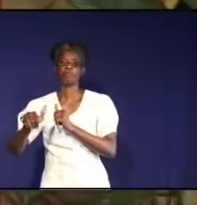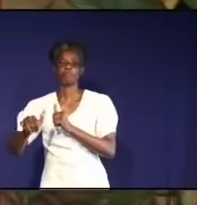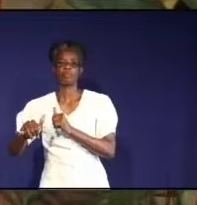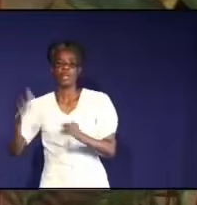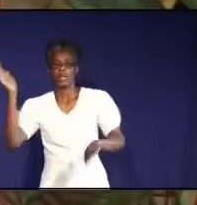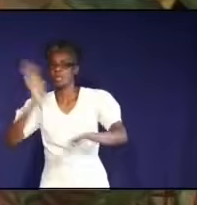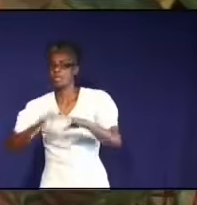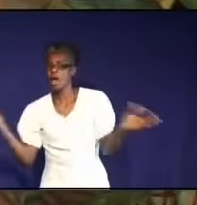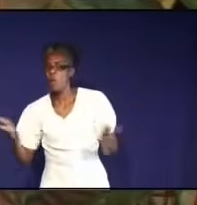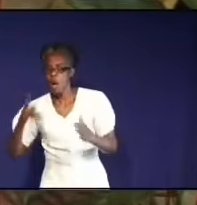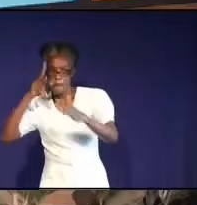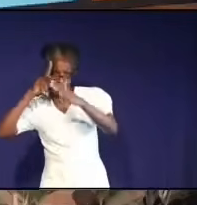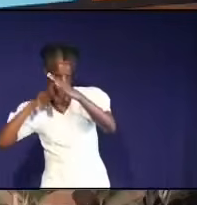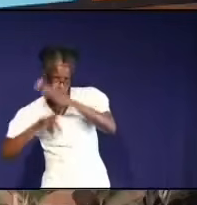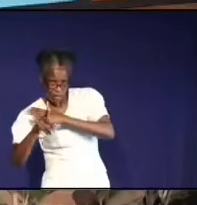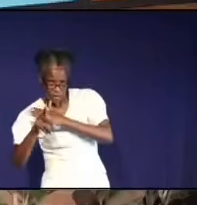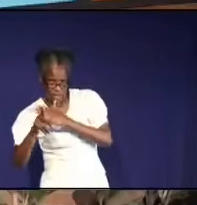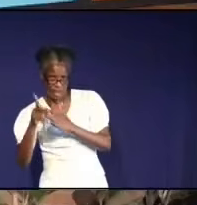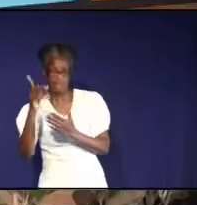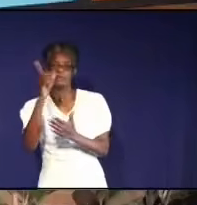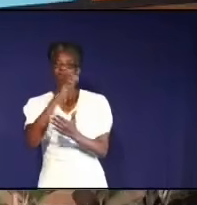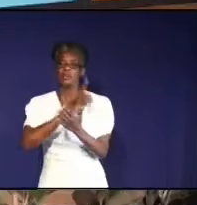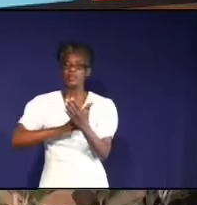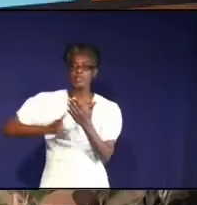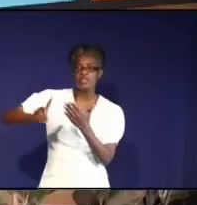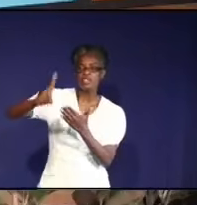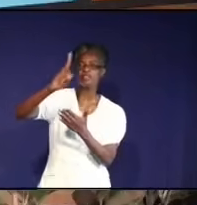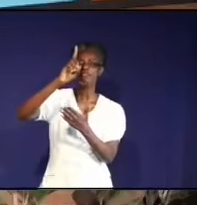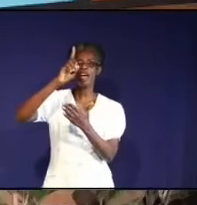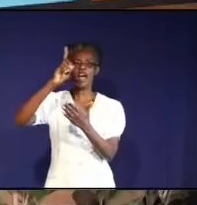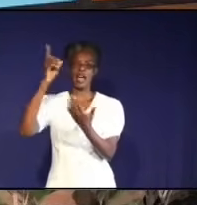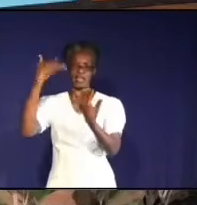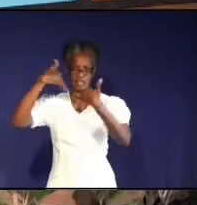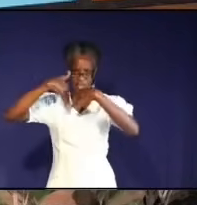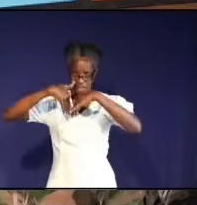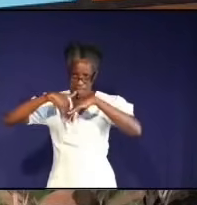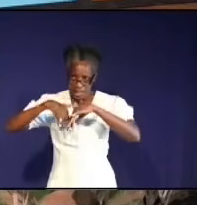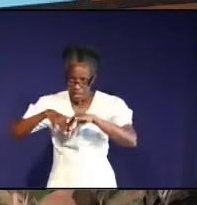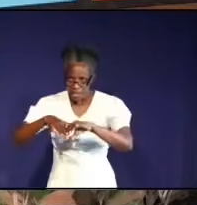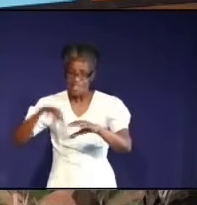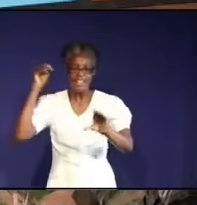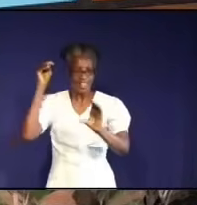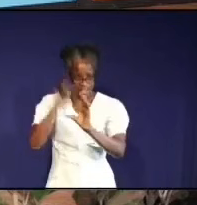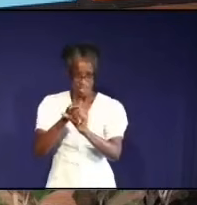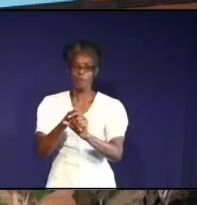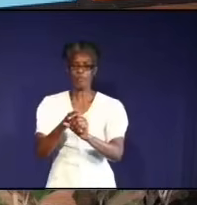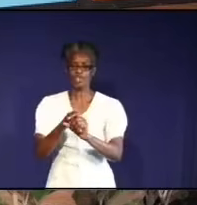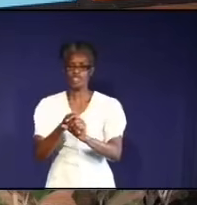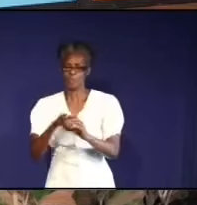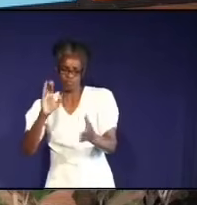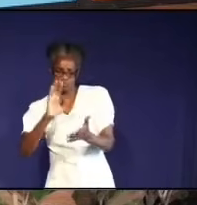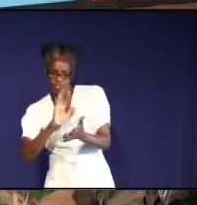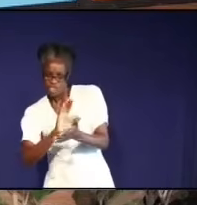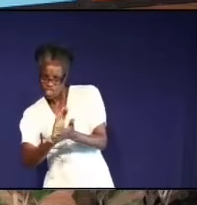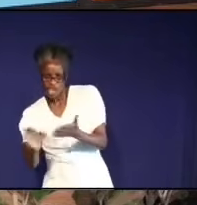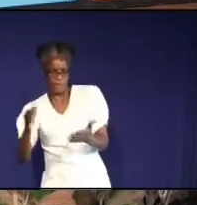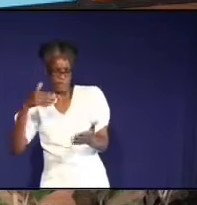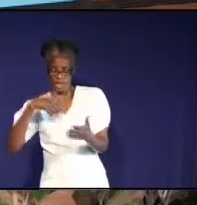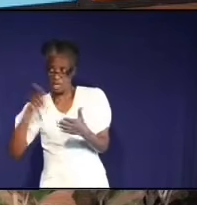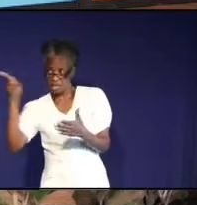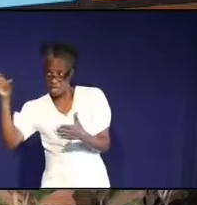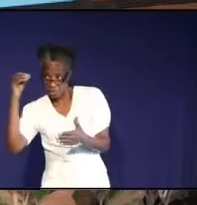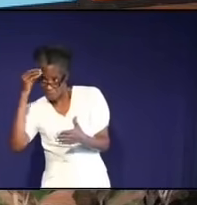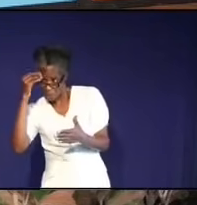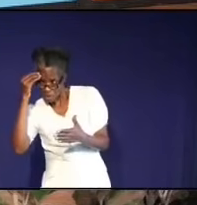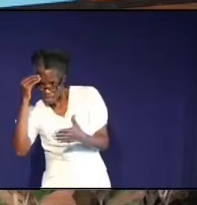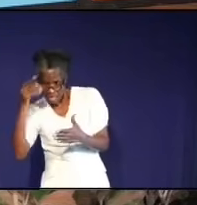a prophecy of divine interposition. And the chapter, in my opinion, in